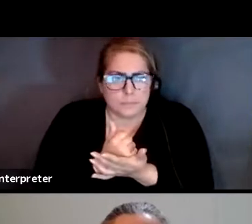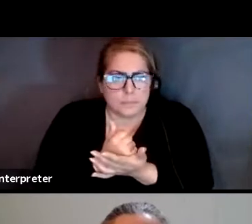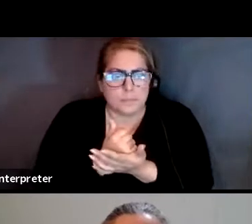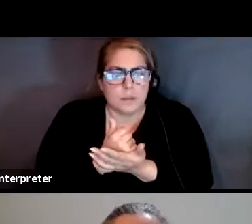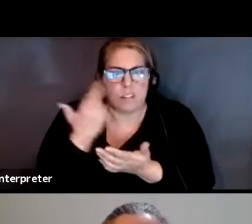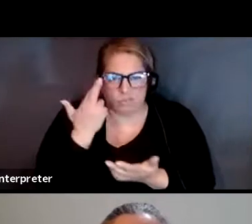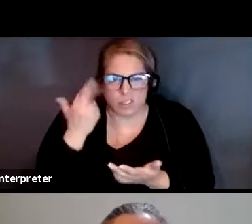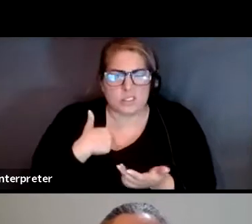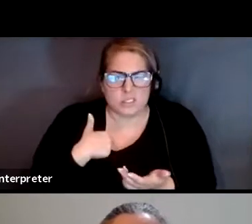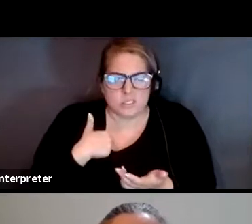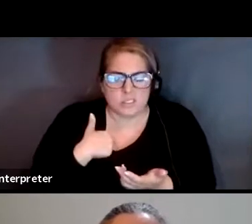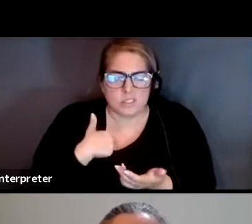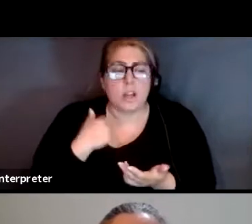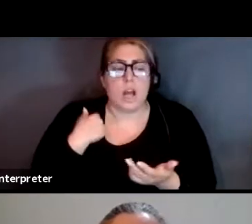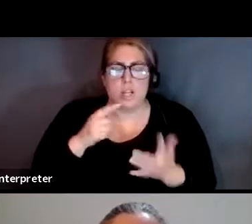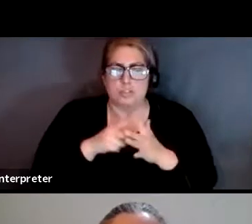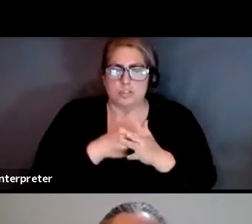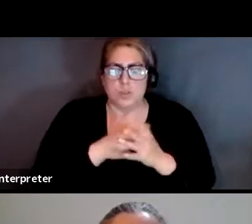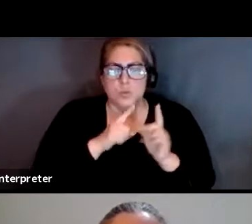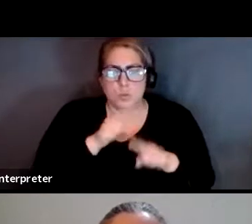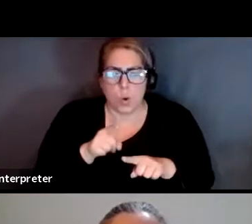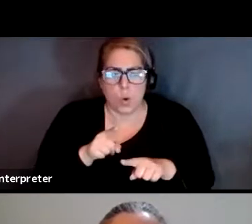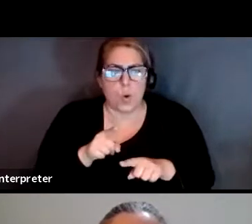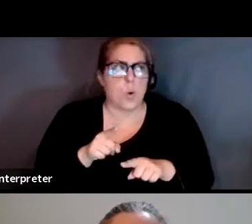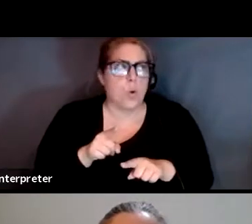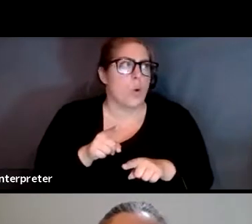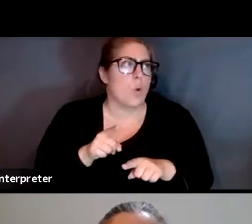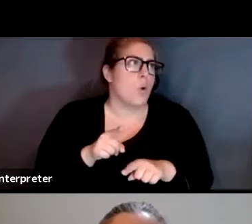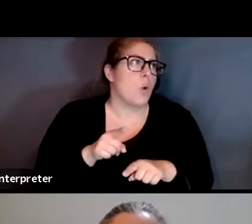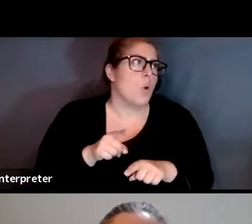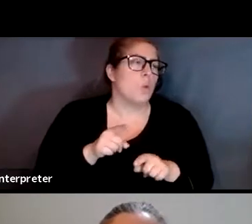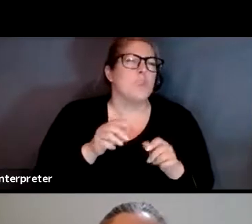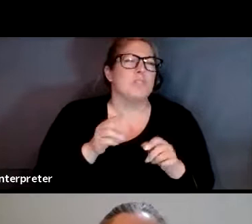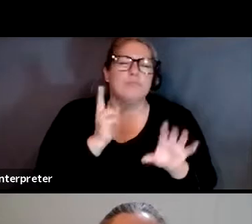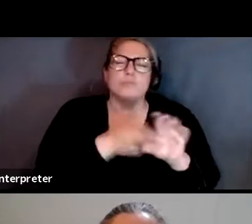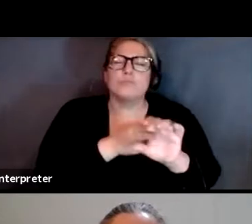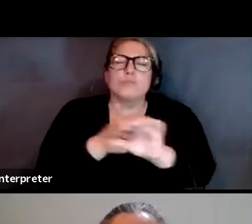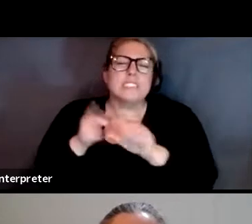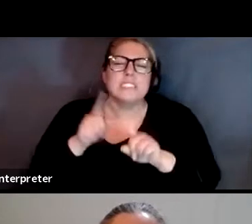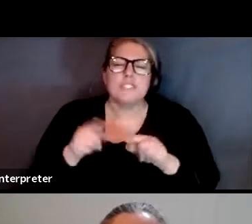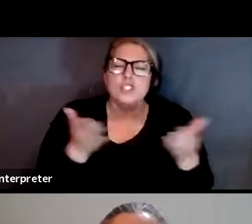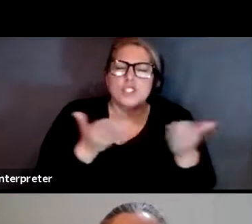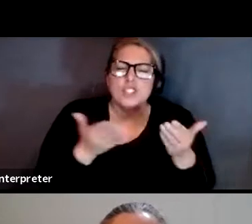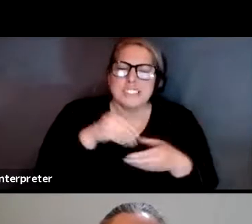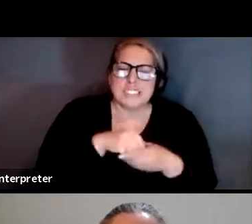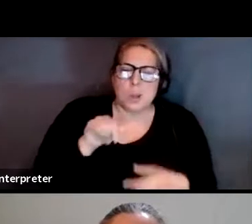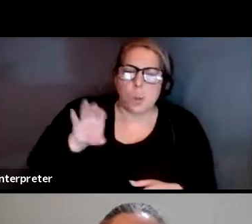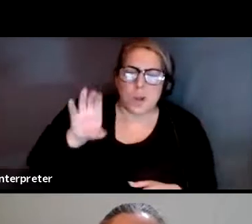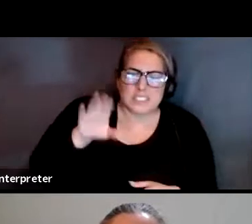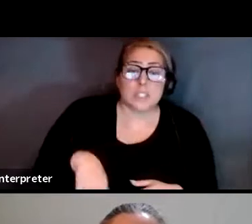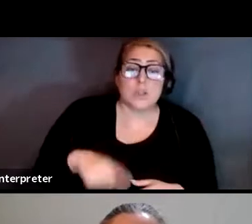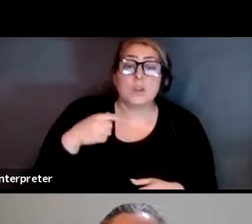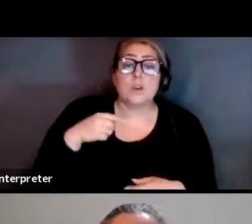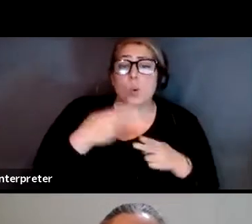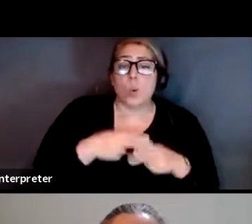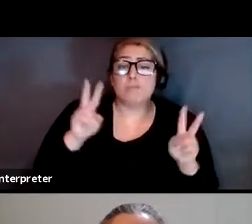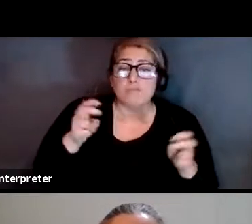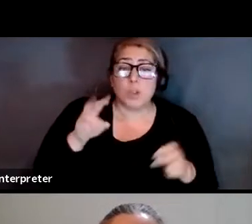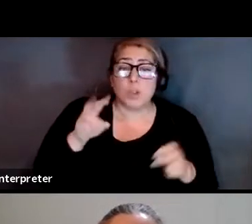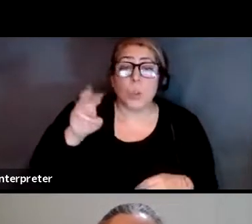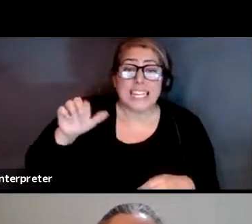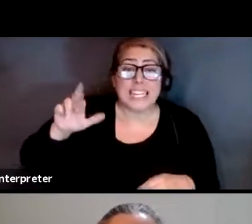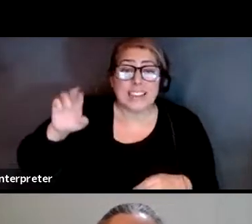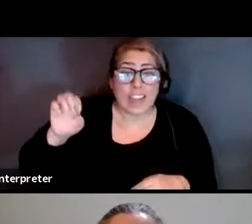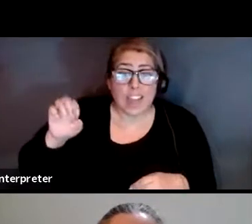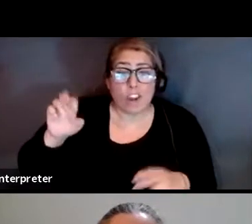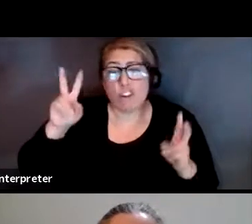so I started to go when like We Care, different services within the city, and I started asking them for help. I didn't know where to go or what to